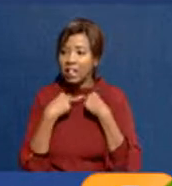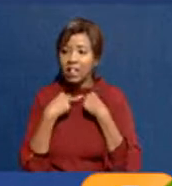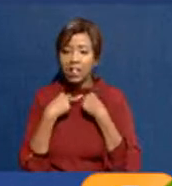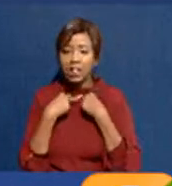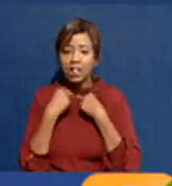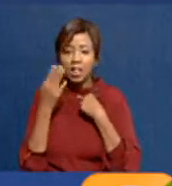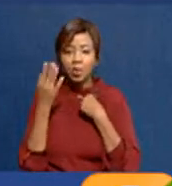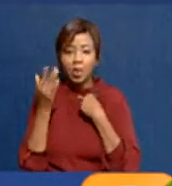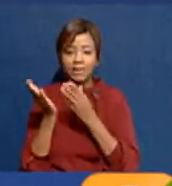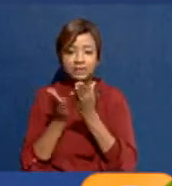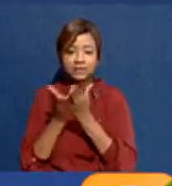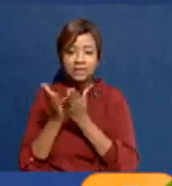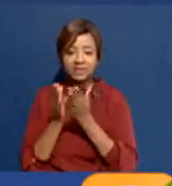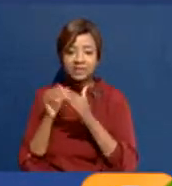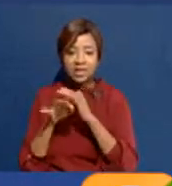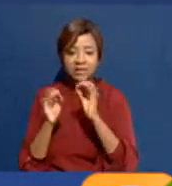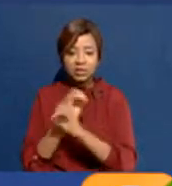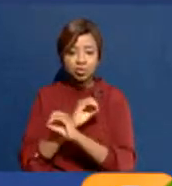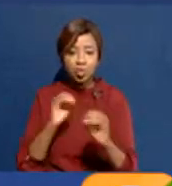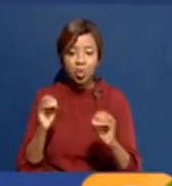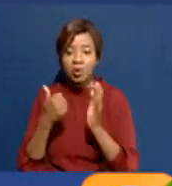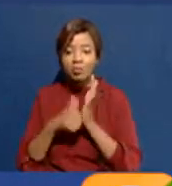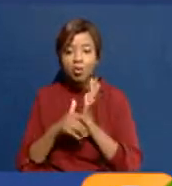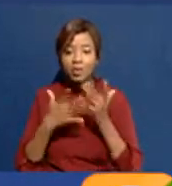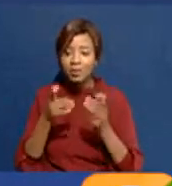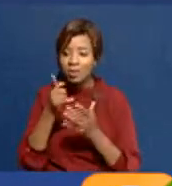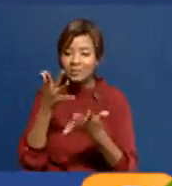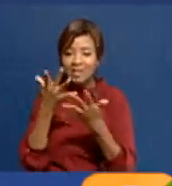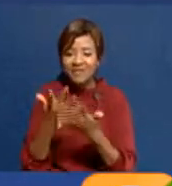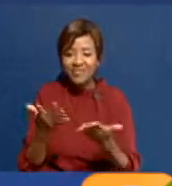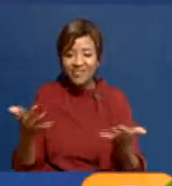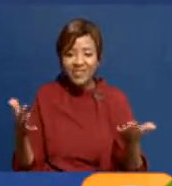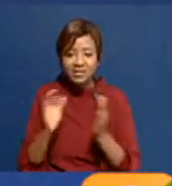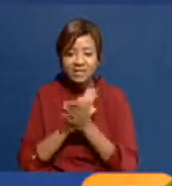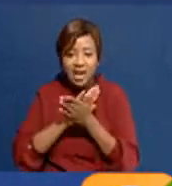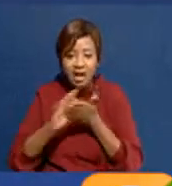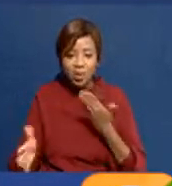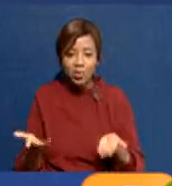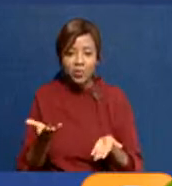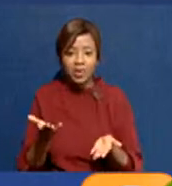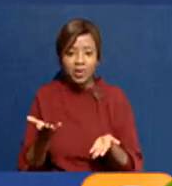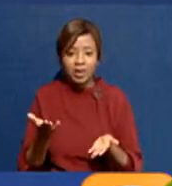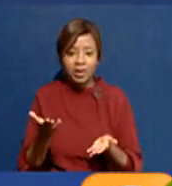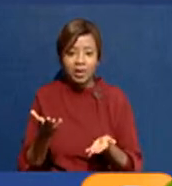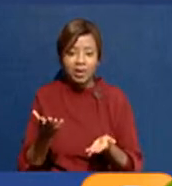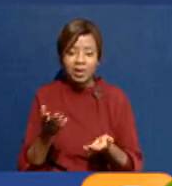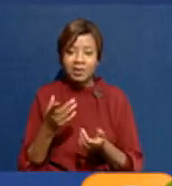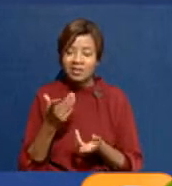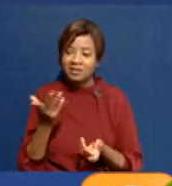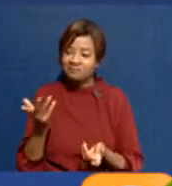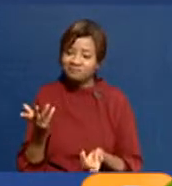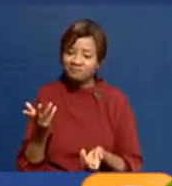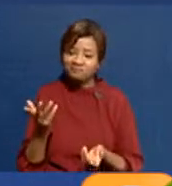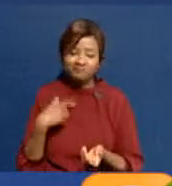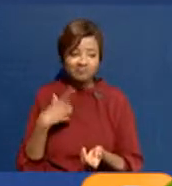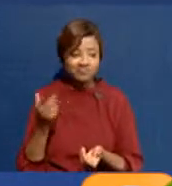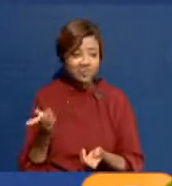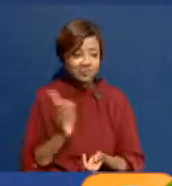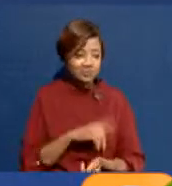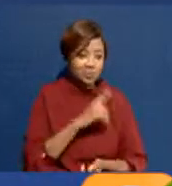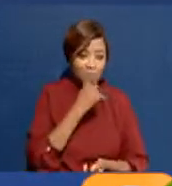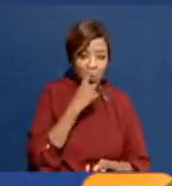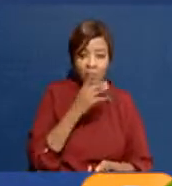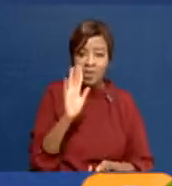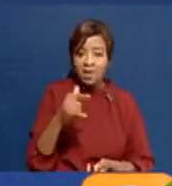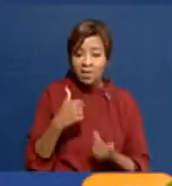is required is missing. And you go back to the the county government and you ask, because I am not an employee of the county government, my office